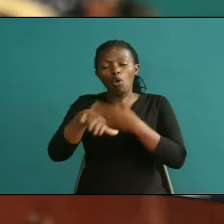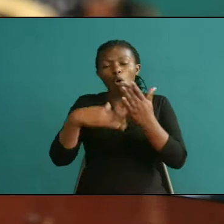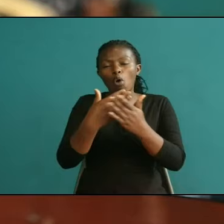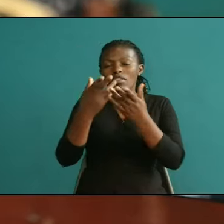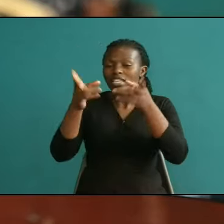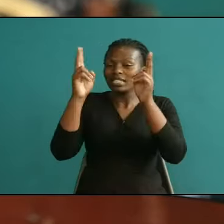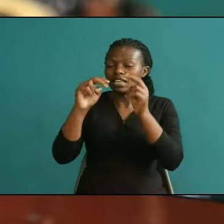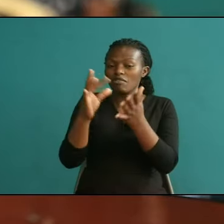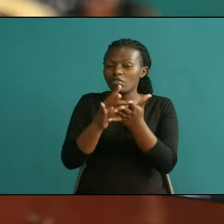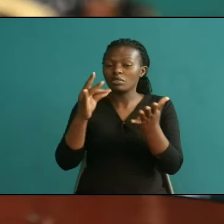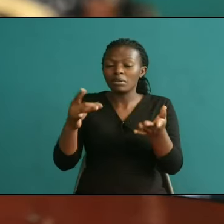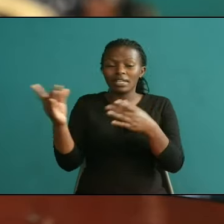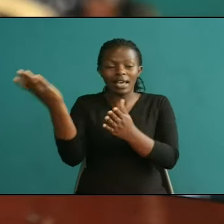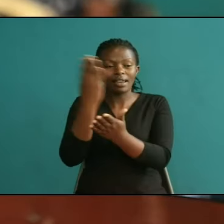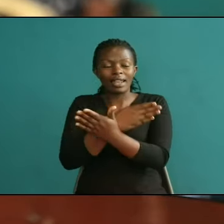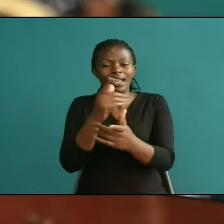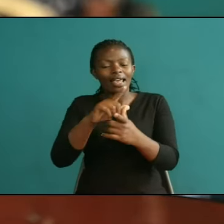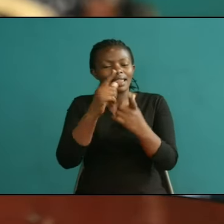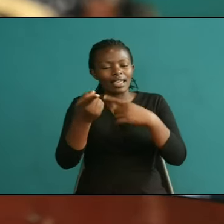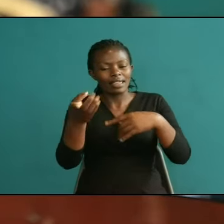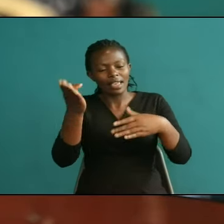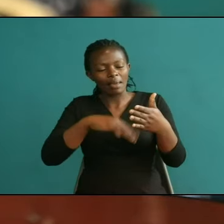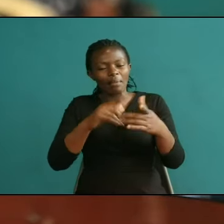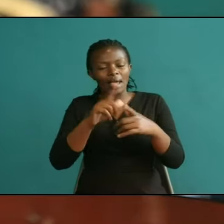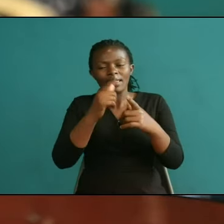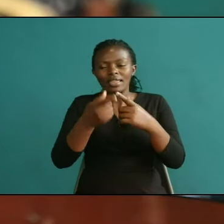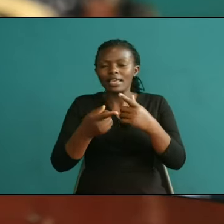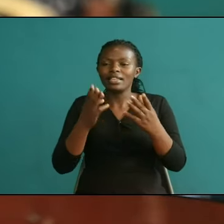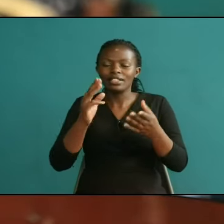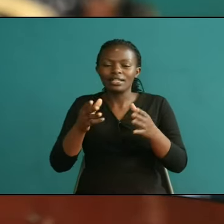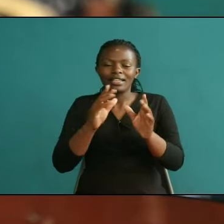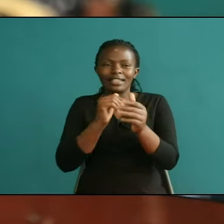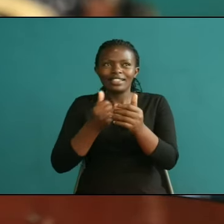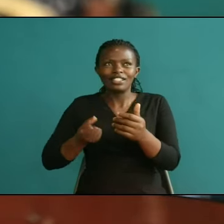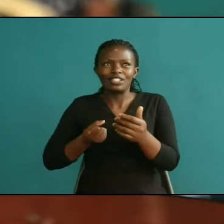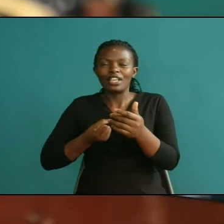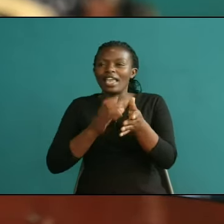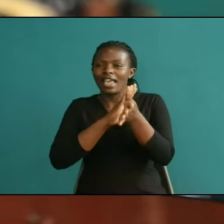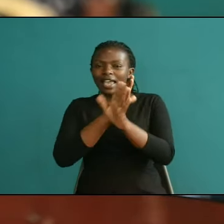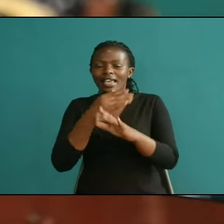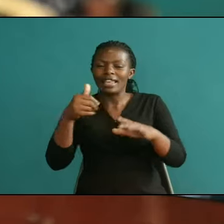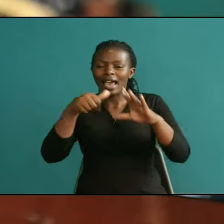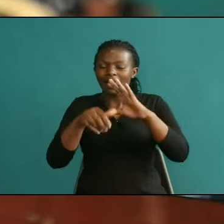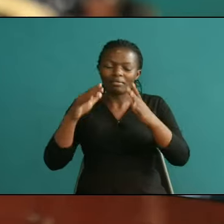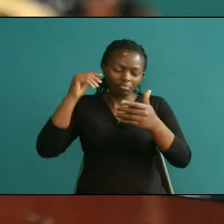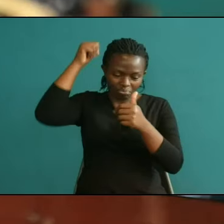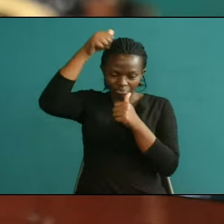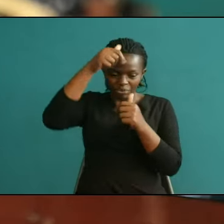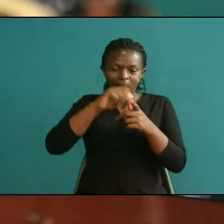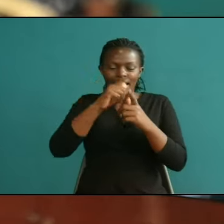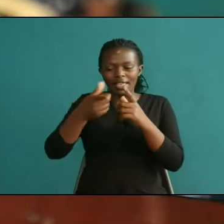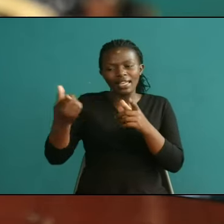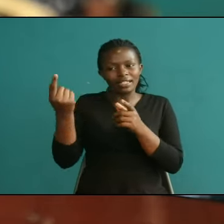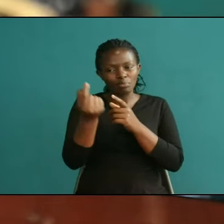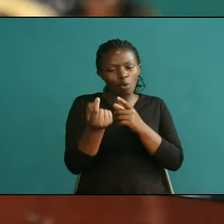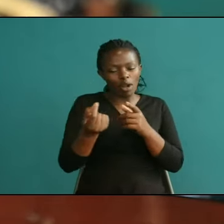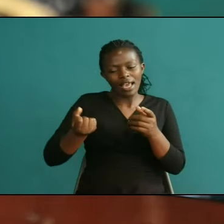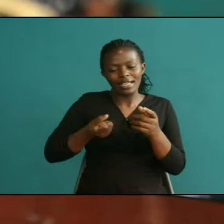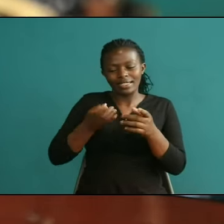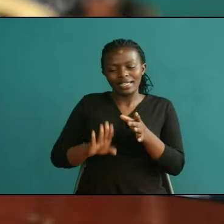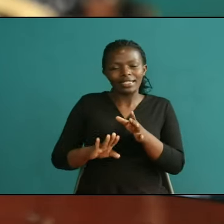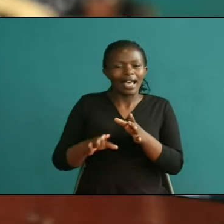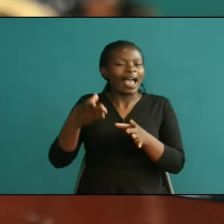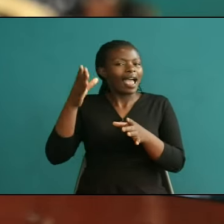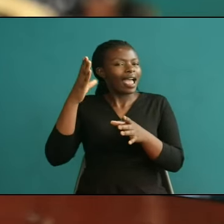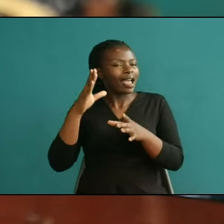at night. They came back to haunt her, and she was scared. So she hid under her blanket, crying. But her little sister heard her from the other room and